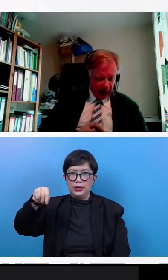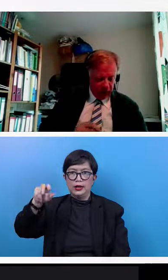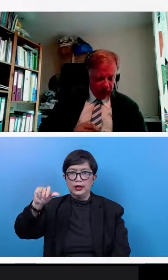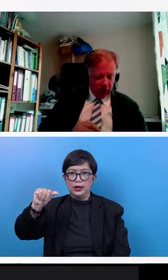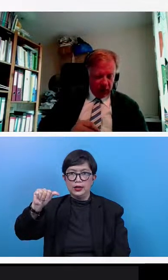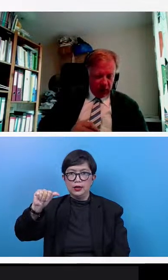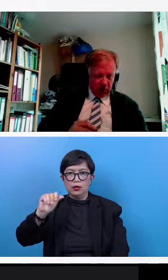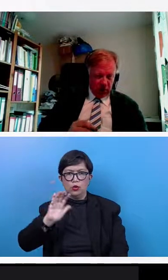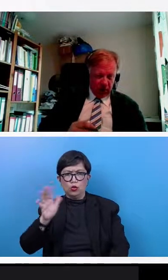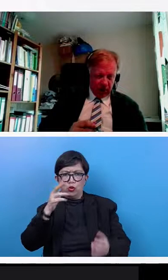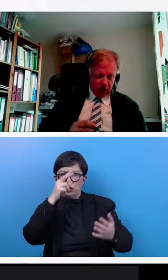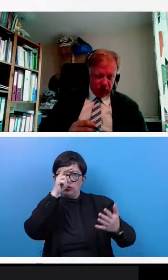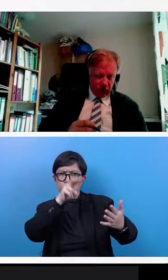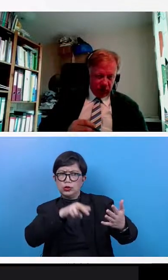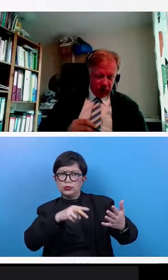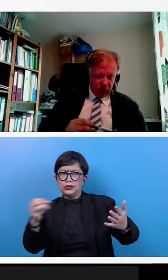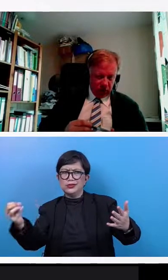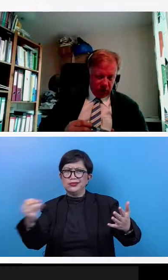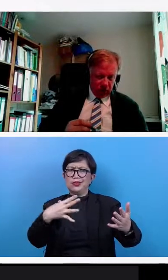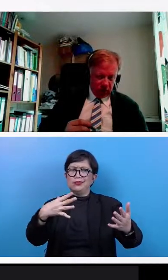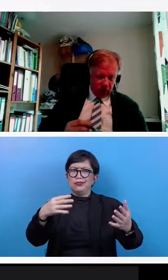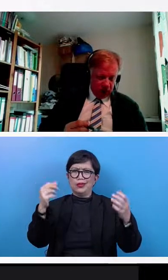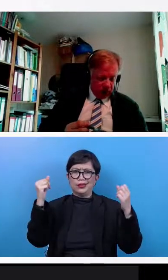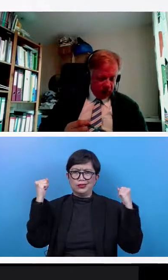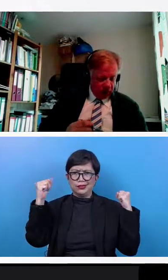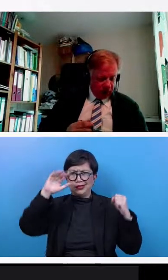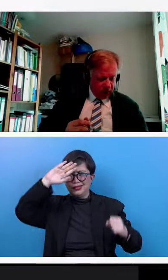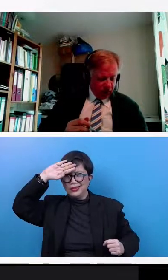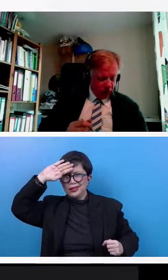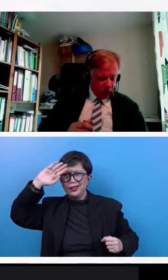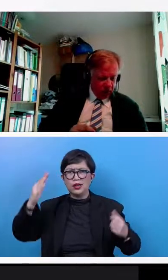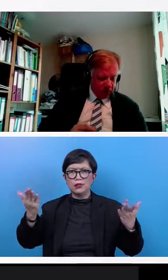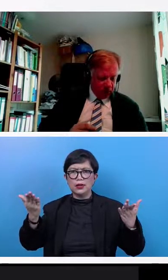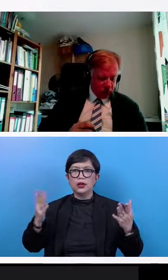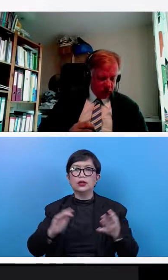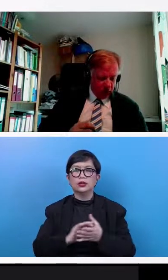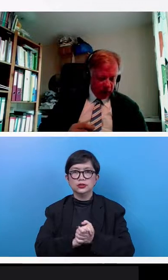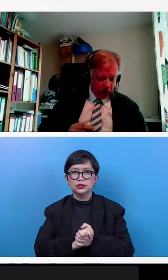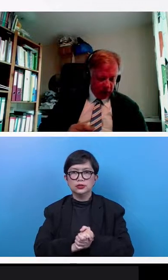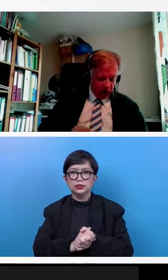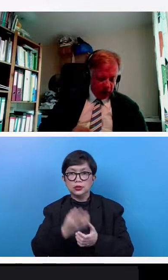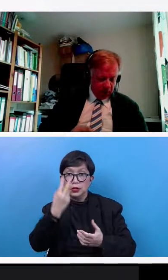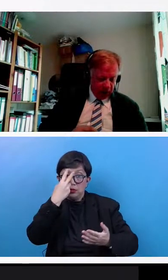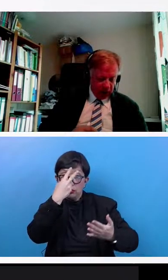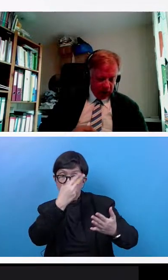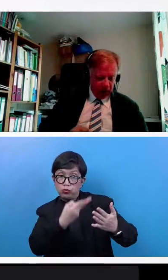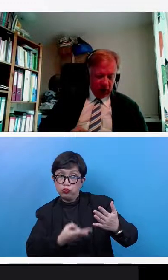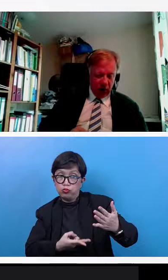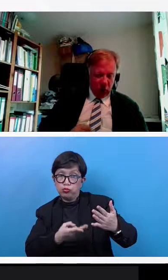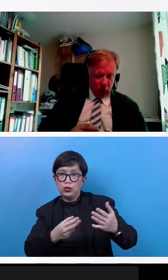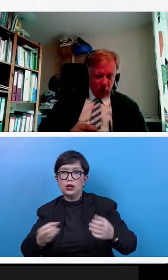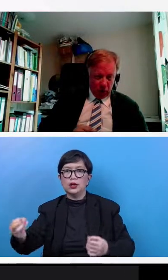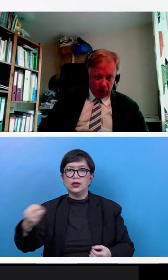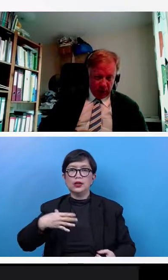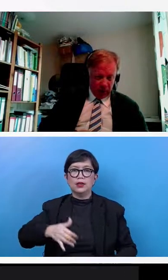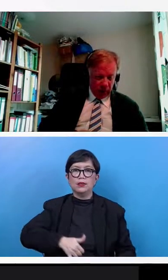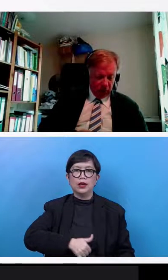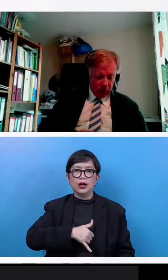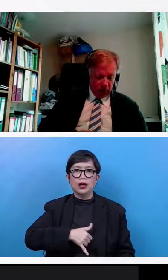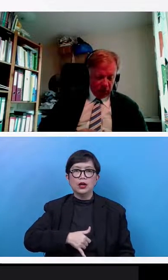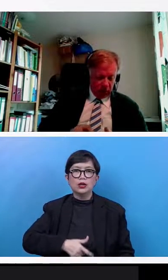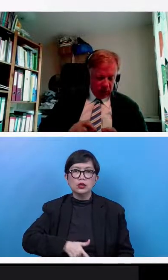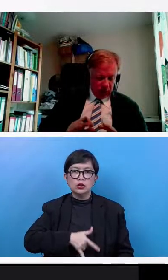health, but rather the overall socioeconomic impact on